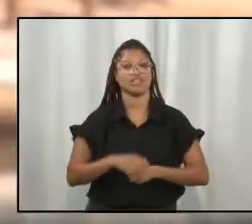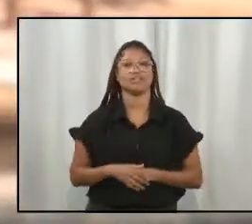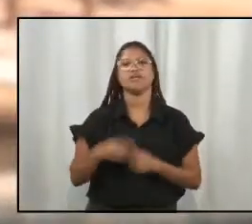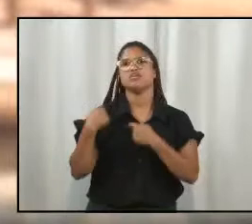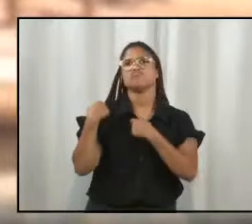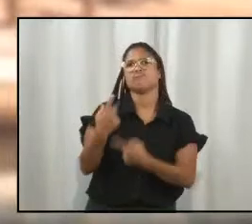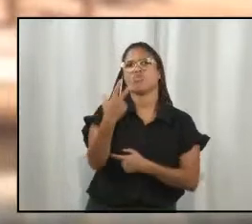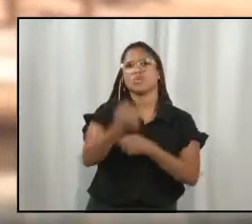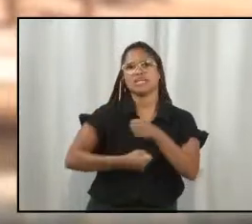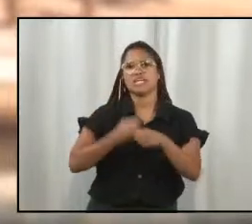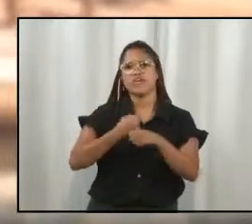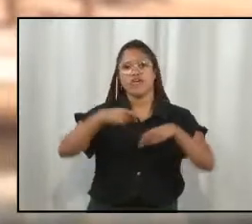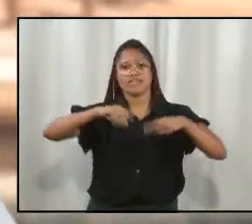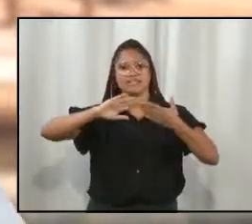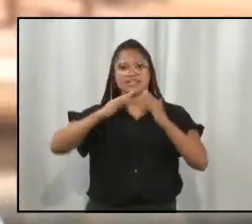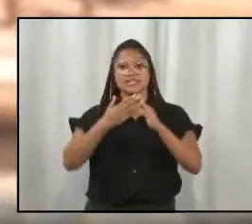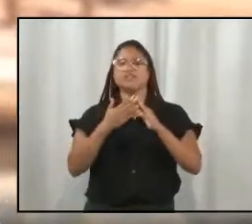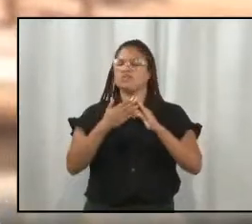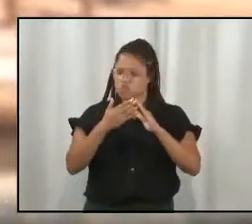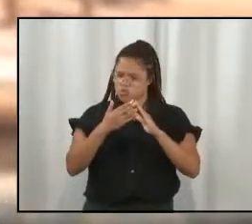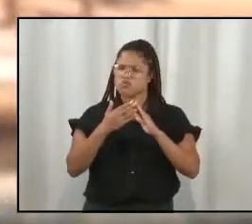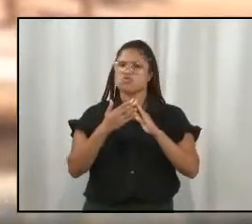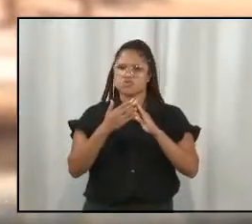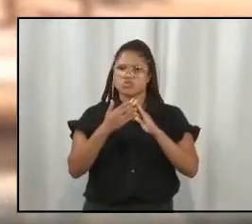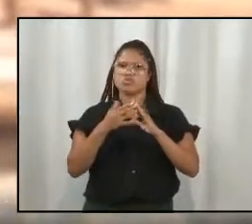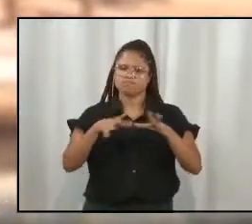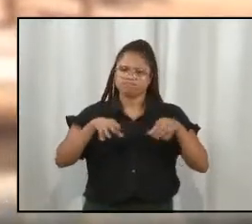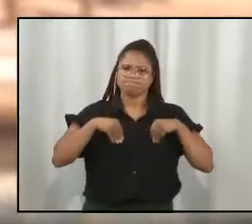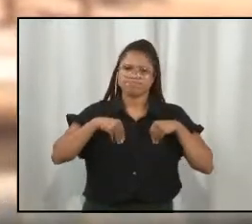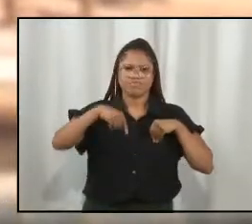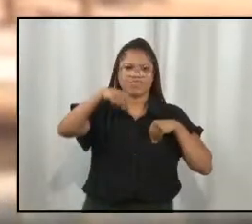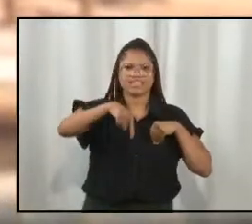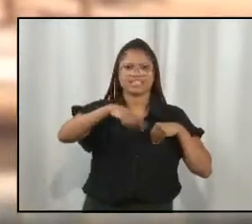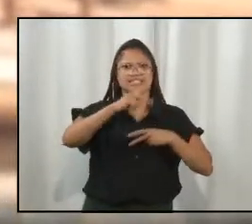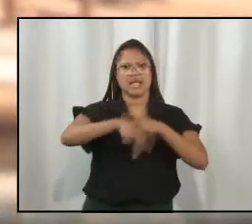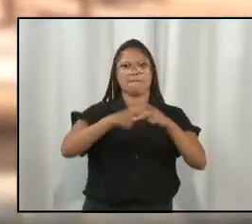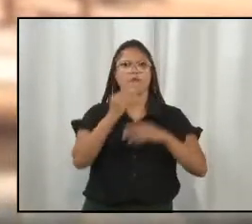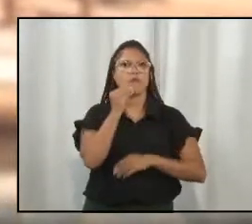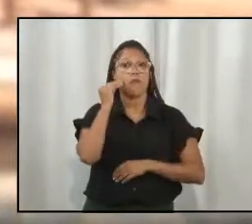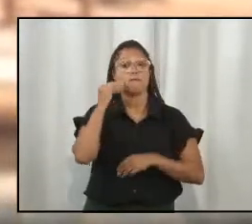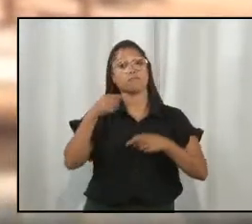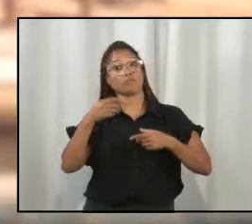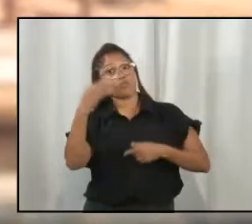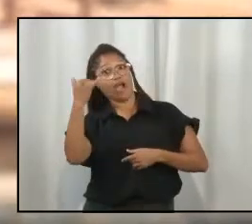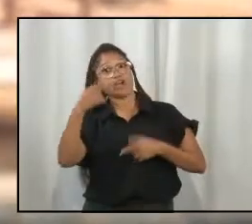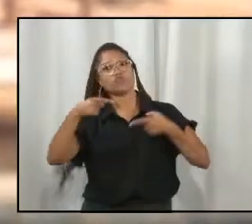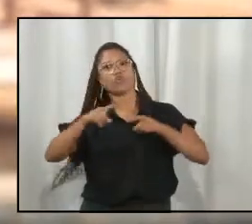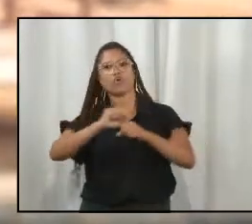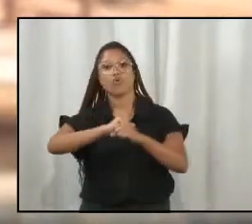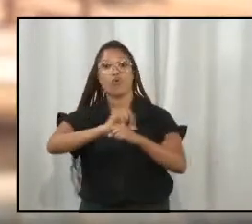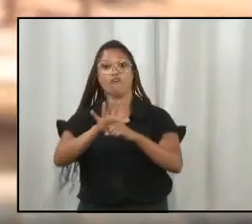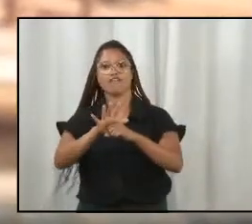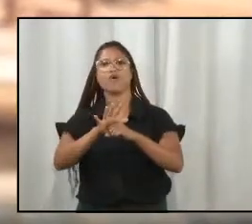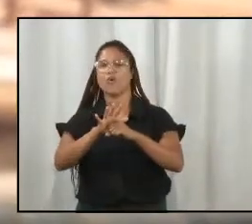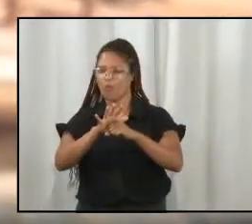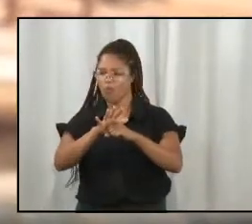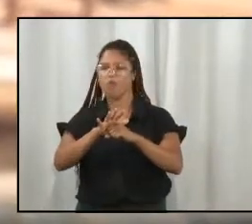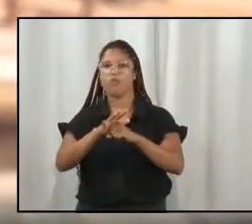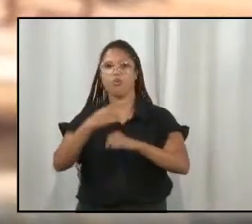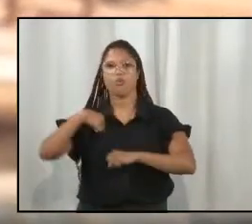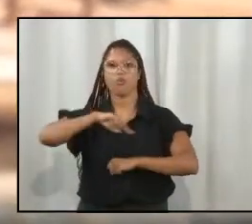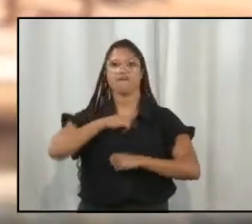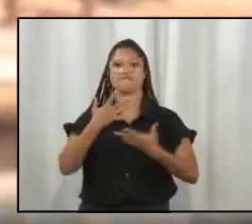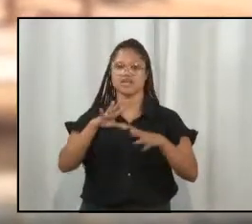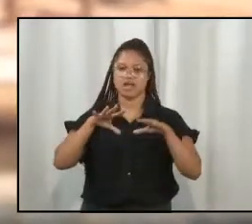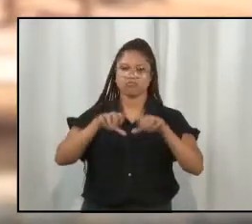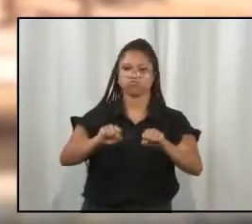really embraced this non-congregate model. So during the COVID-19 pandemic, we were able to master lease 3